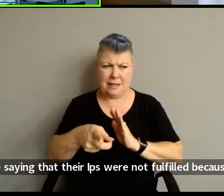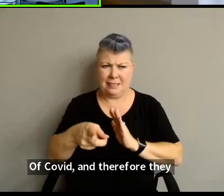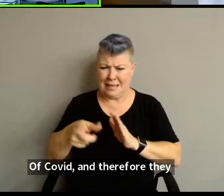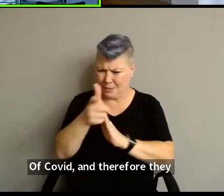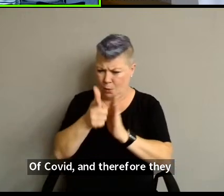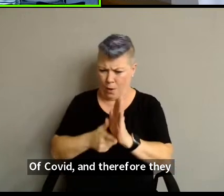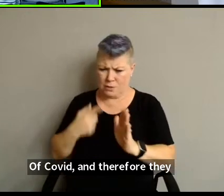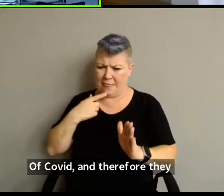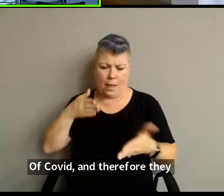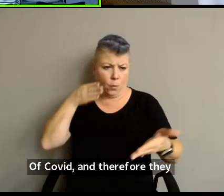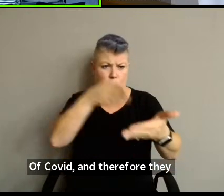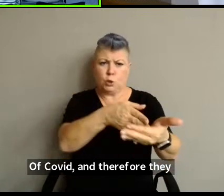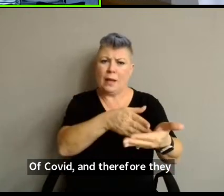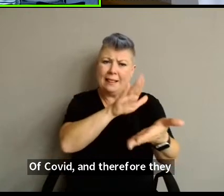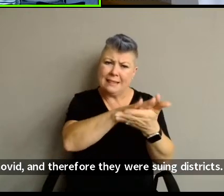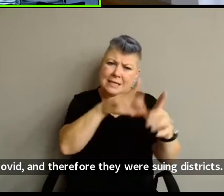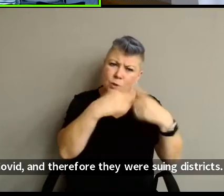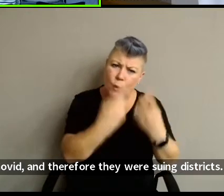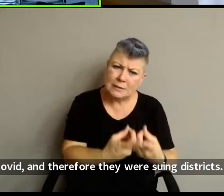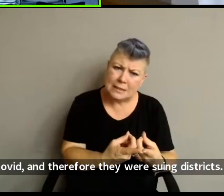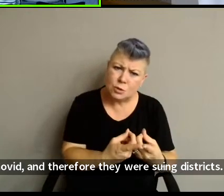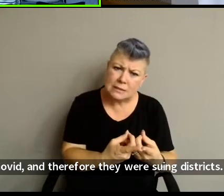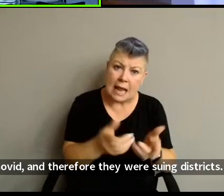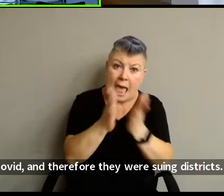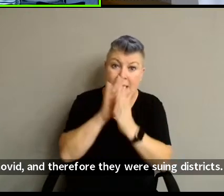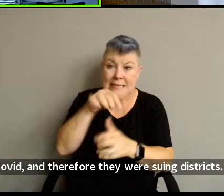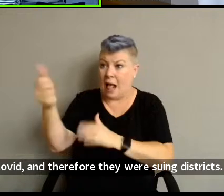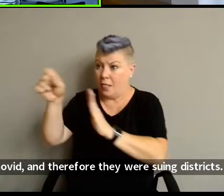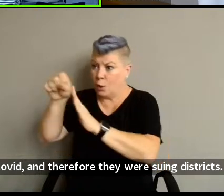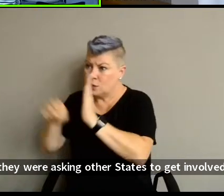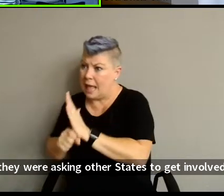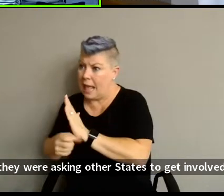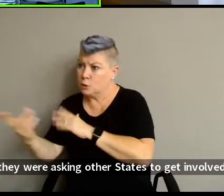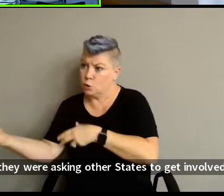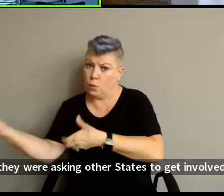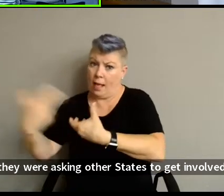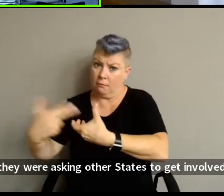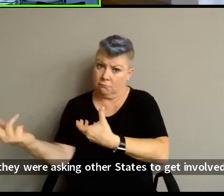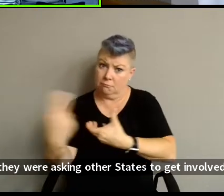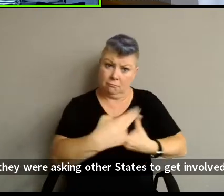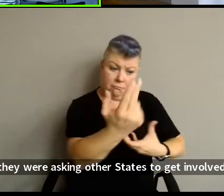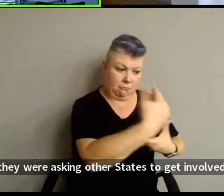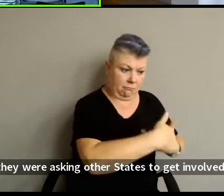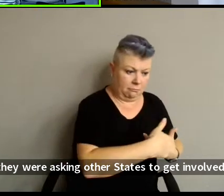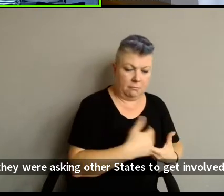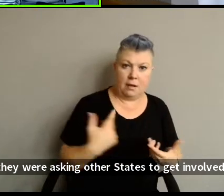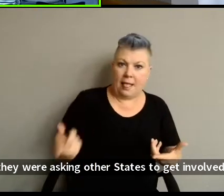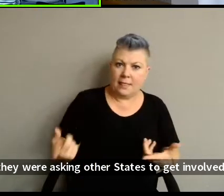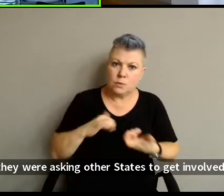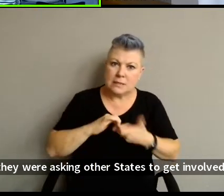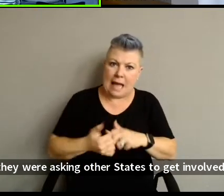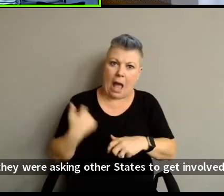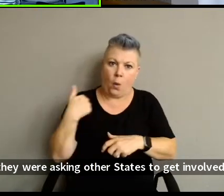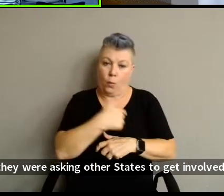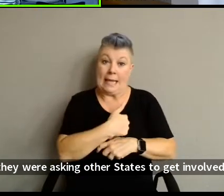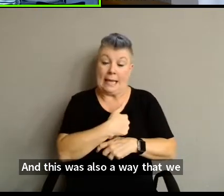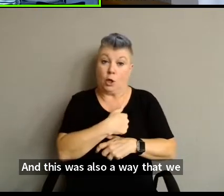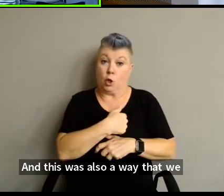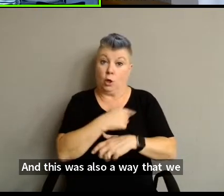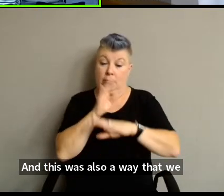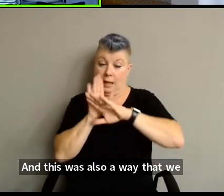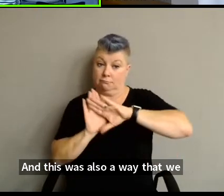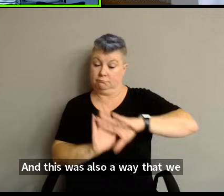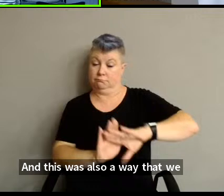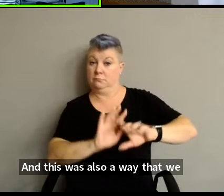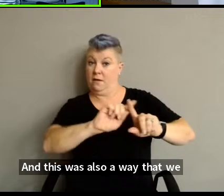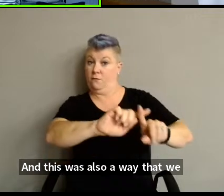districts. And they were asking other states to get involved. And this was also a way that we could short circuit that. I'm